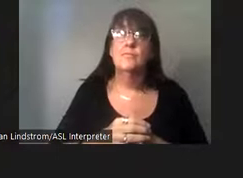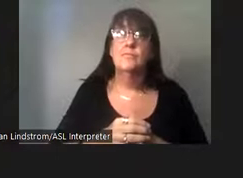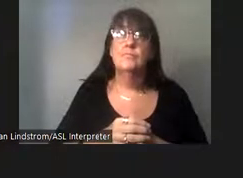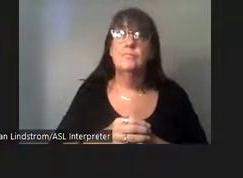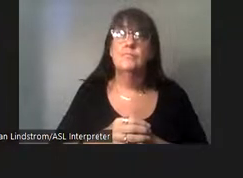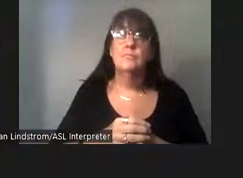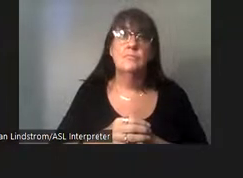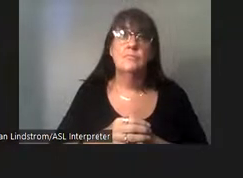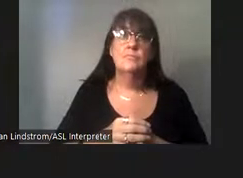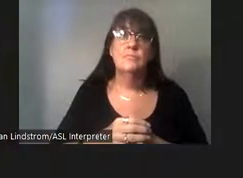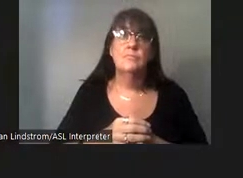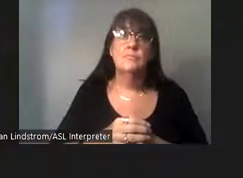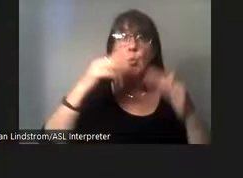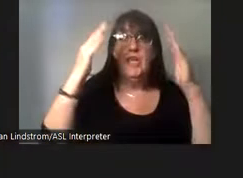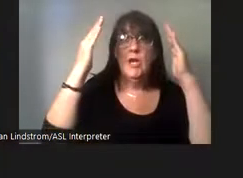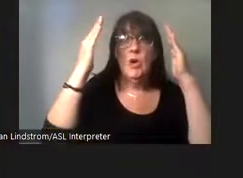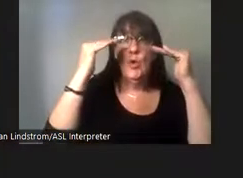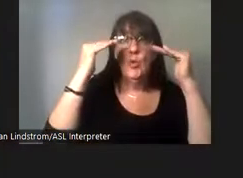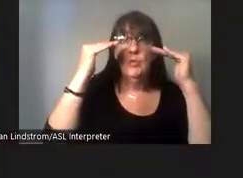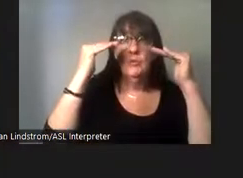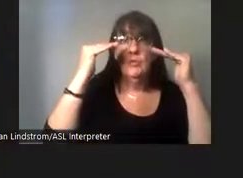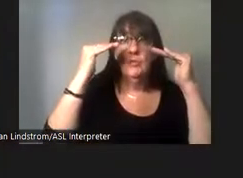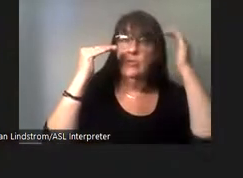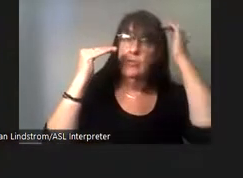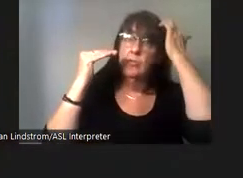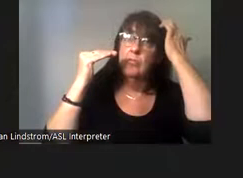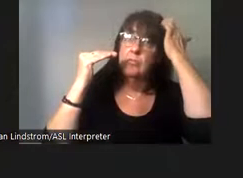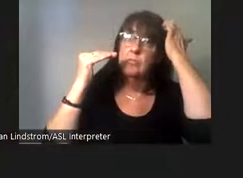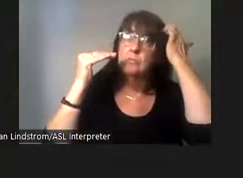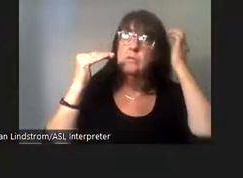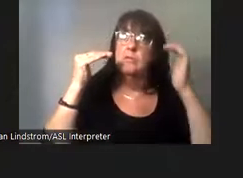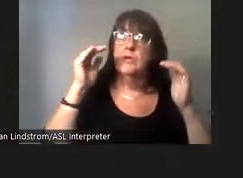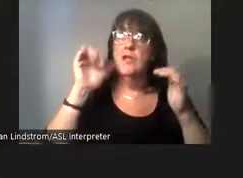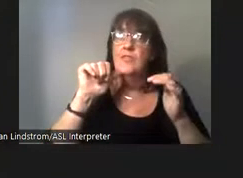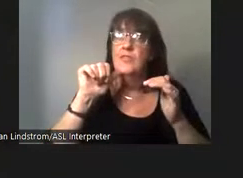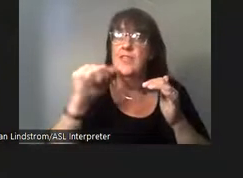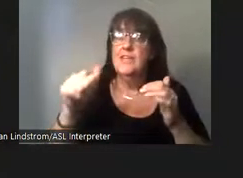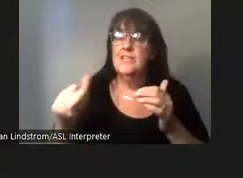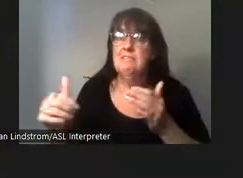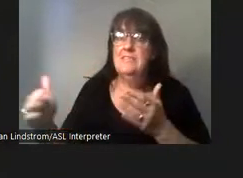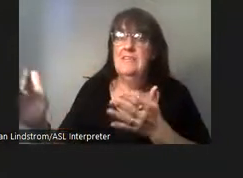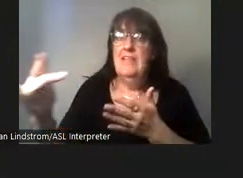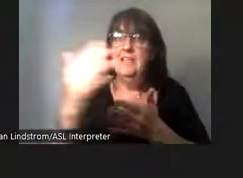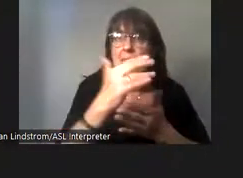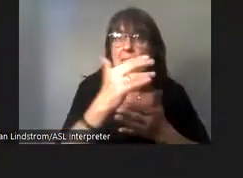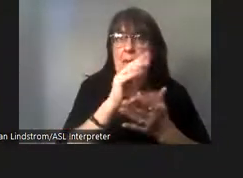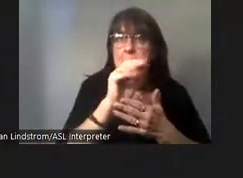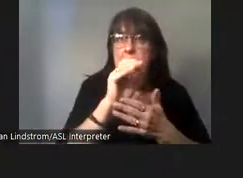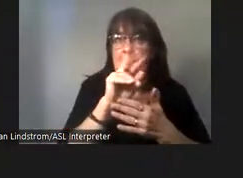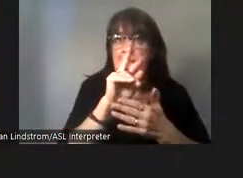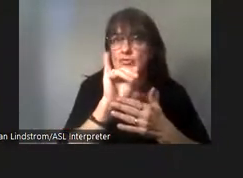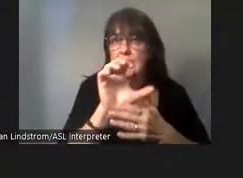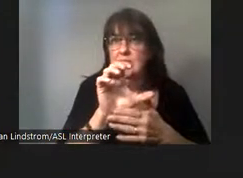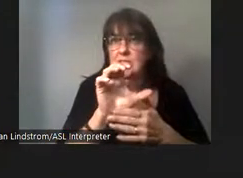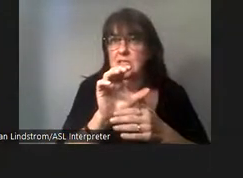that we're hoping to see, and DAU hasn't collected, you know, that many metrics on this, because, you know, it hasn't even been